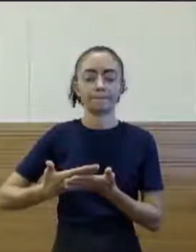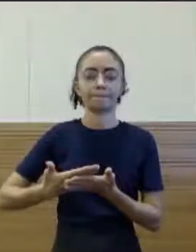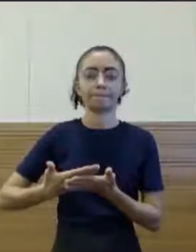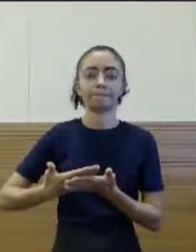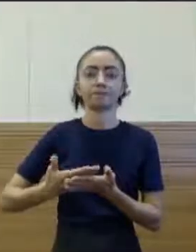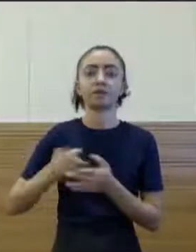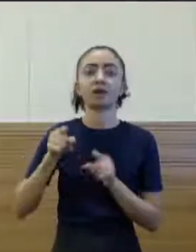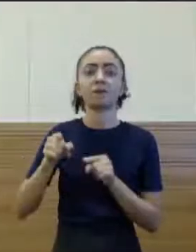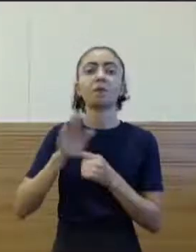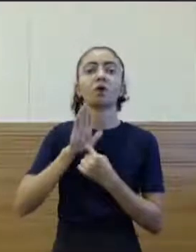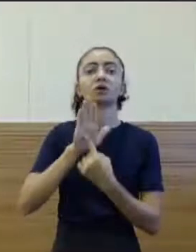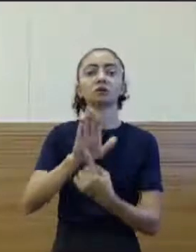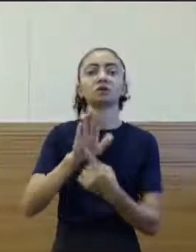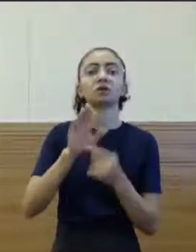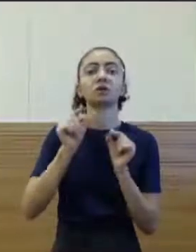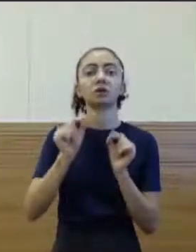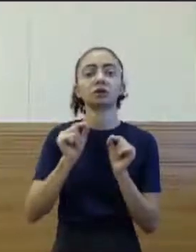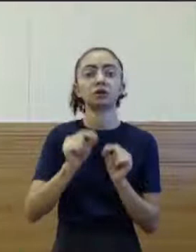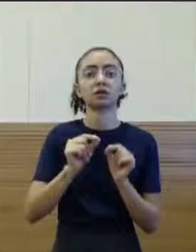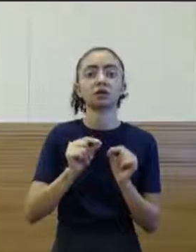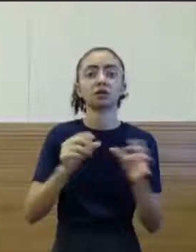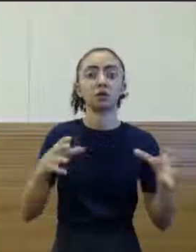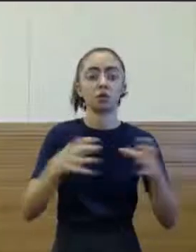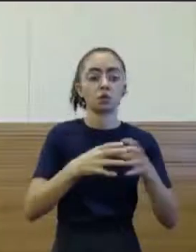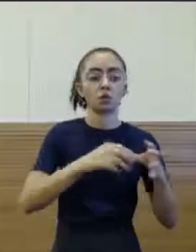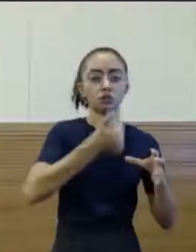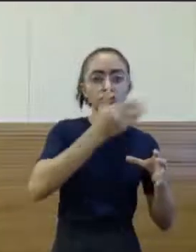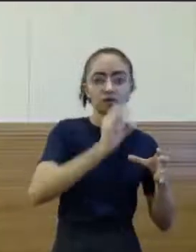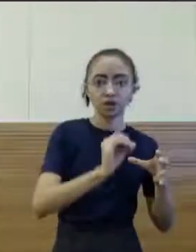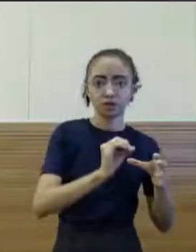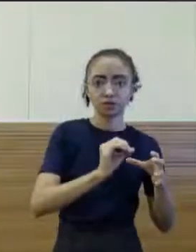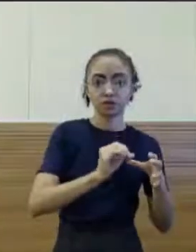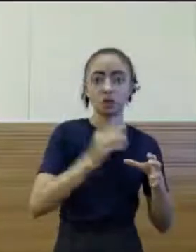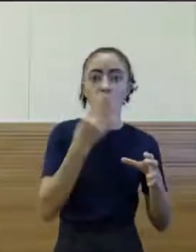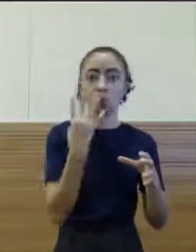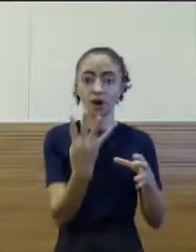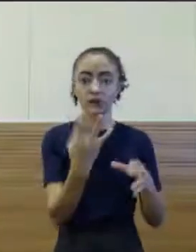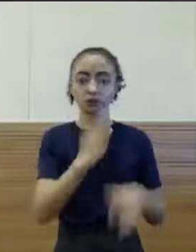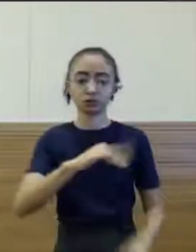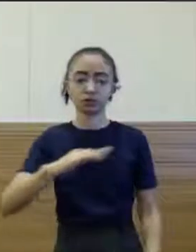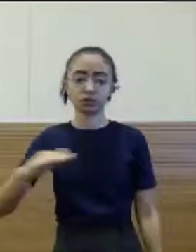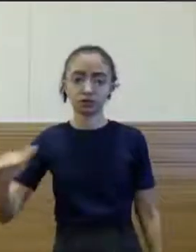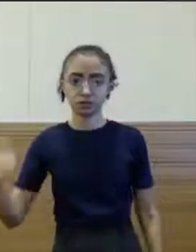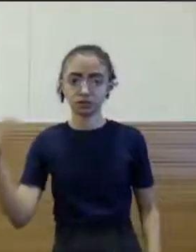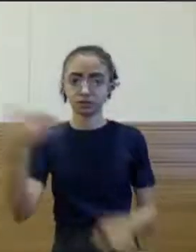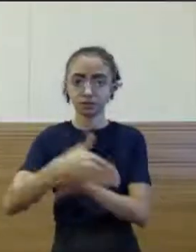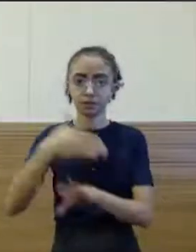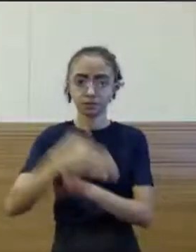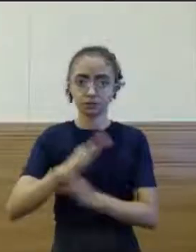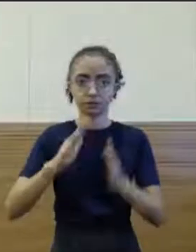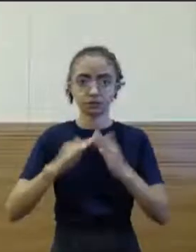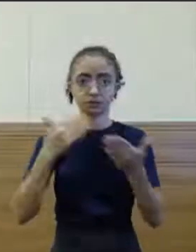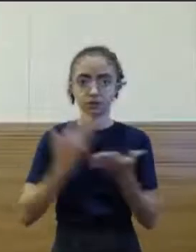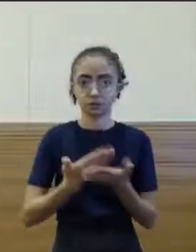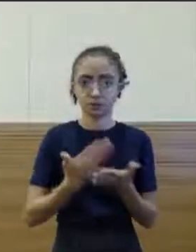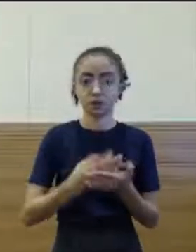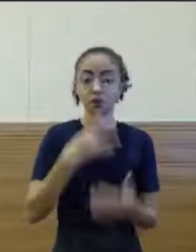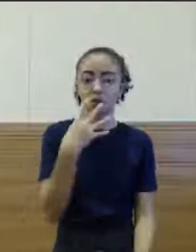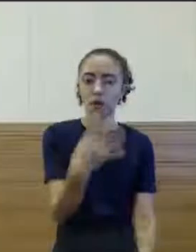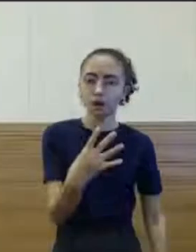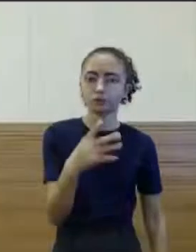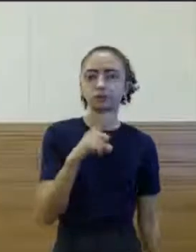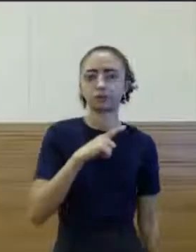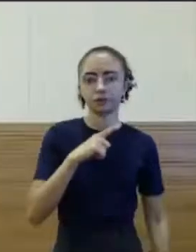has detected that 4 out of 10 children in school age they are overweight